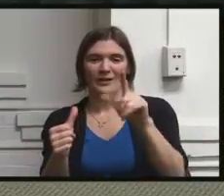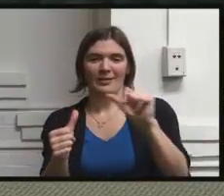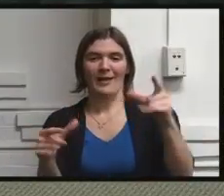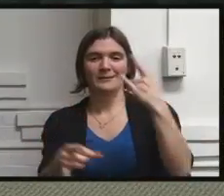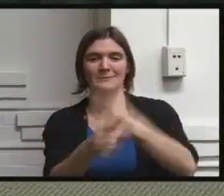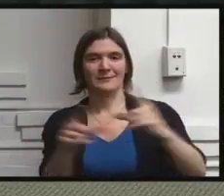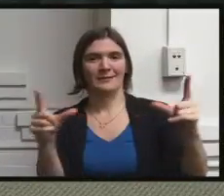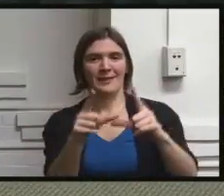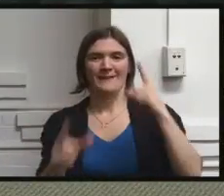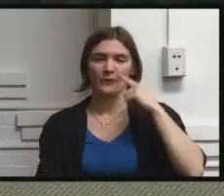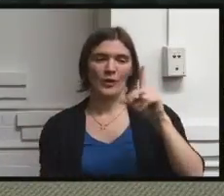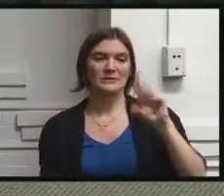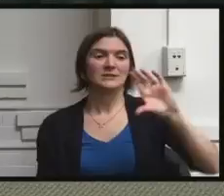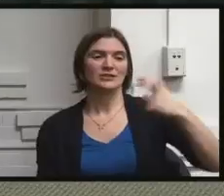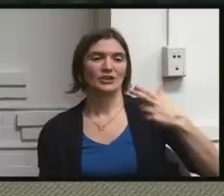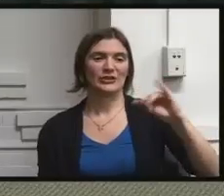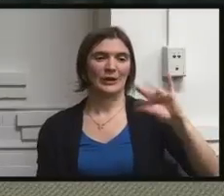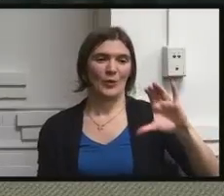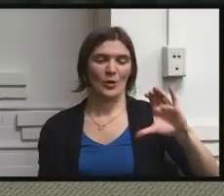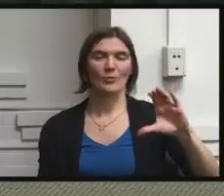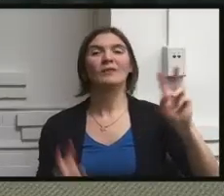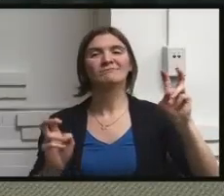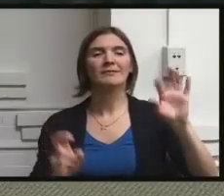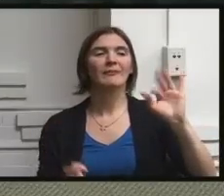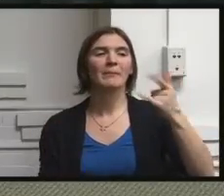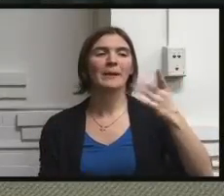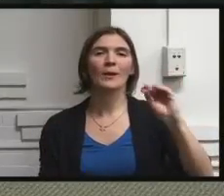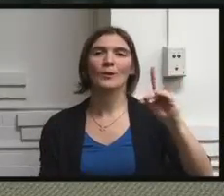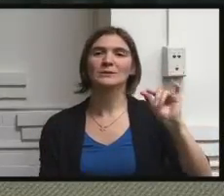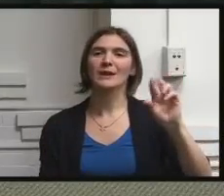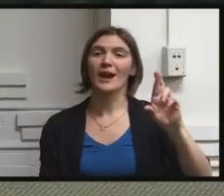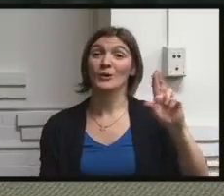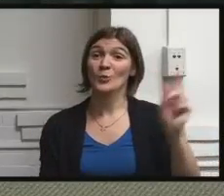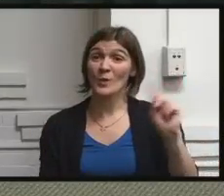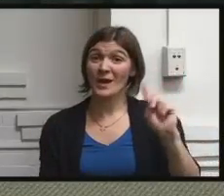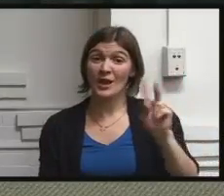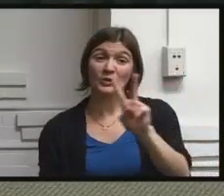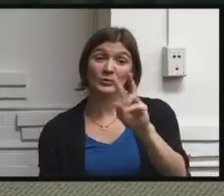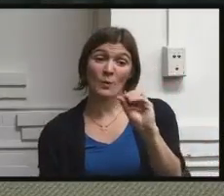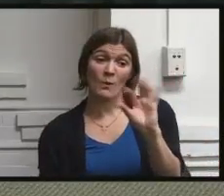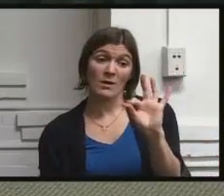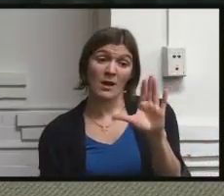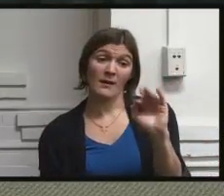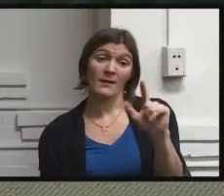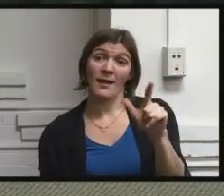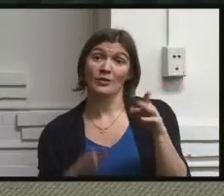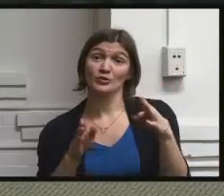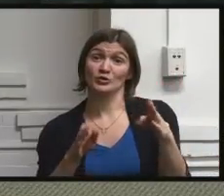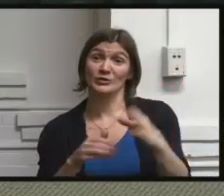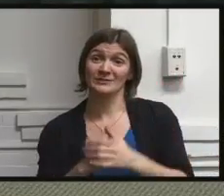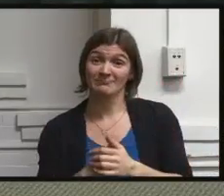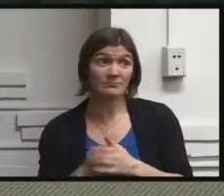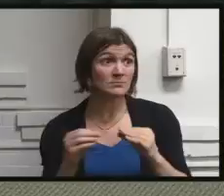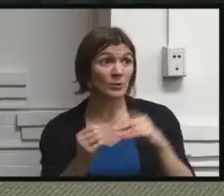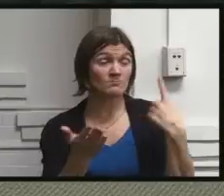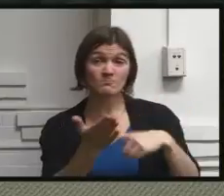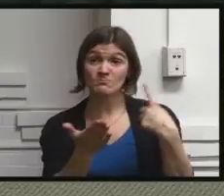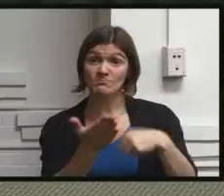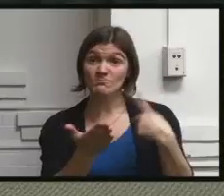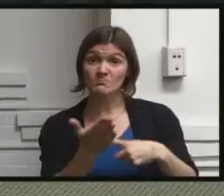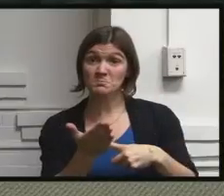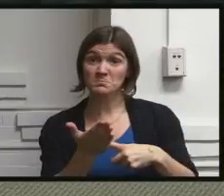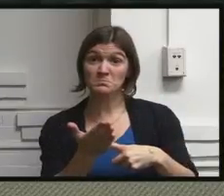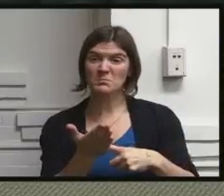liquor license for Dunch, Inc., doing business as the Flamingo Diner located at 209 Canal Street. Is there any further